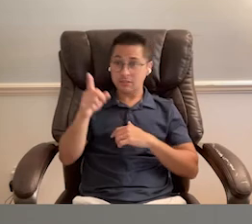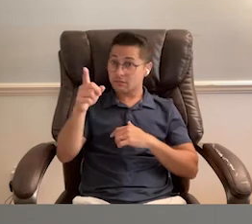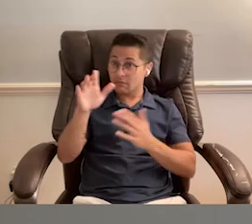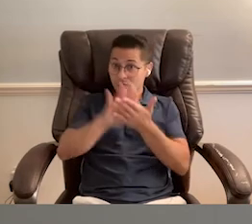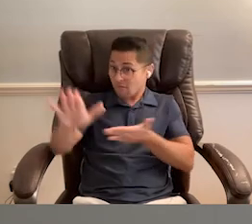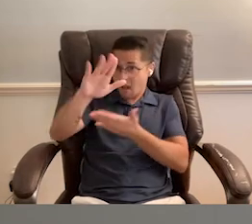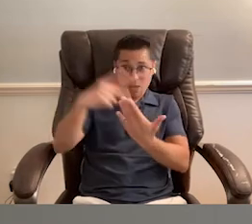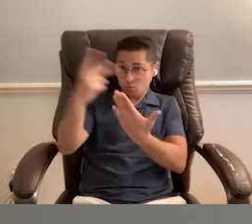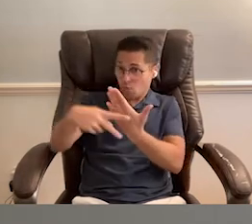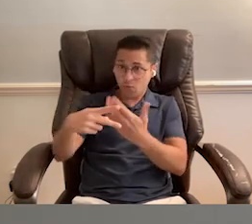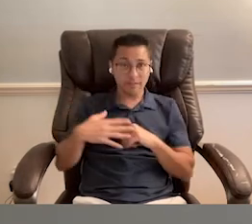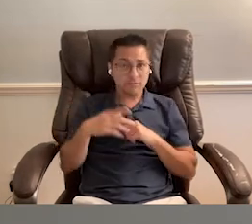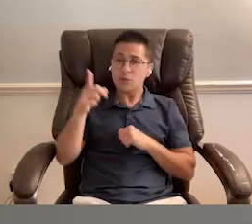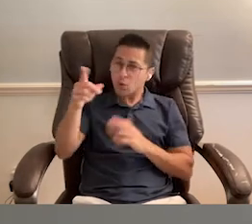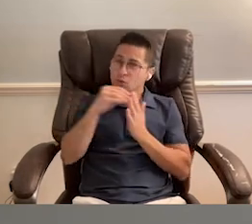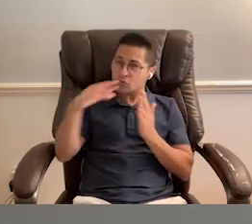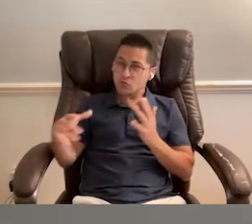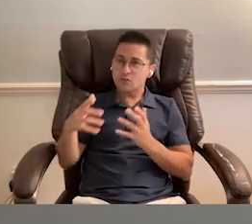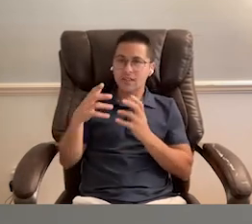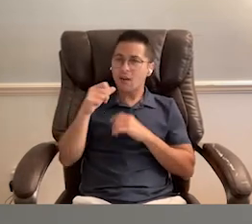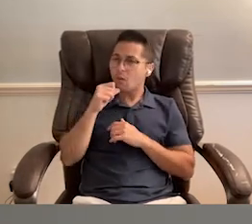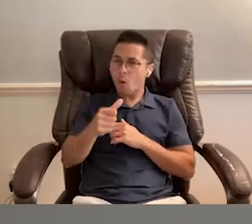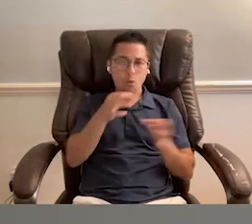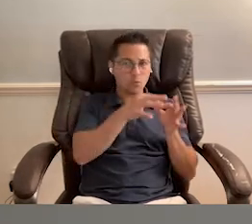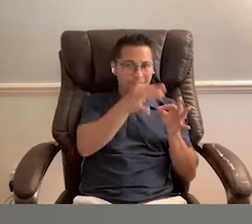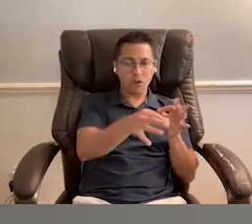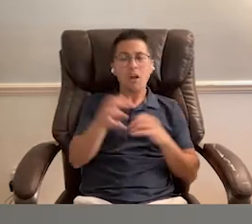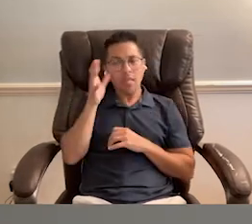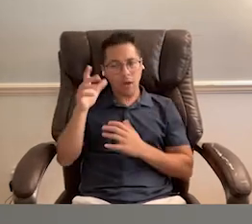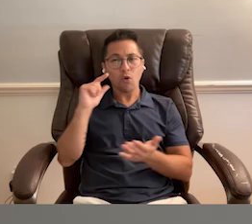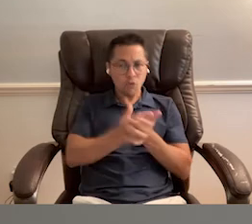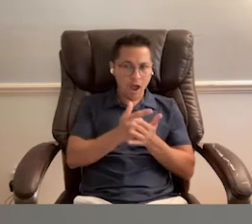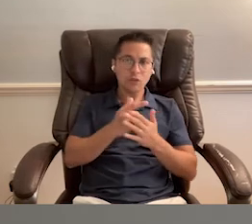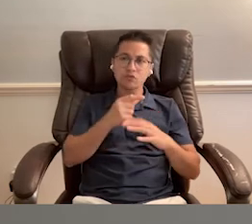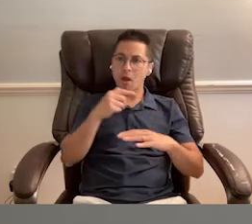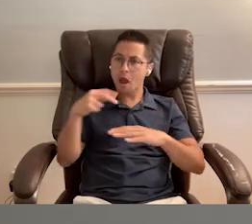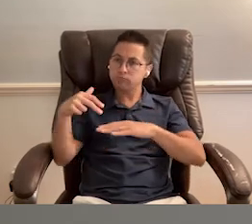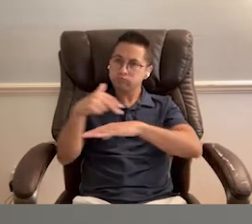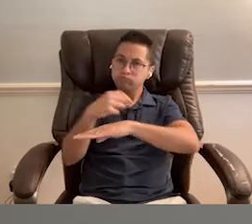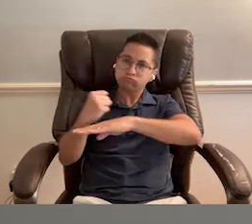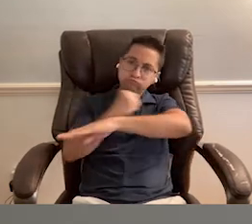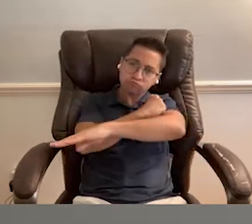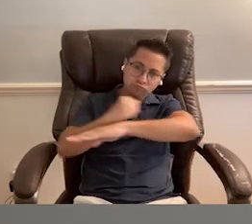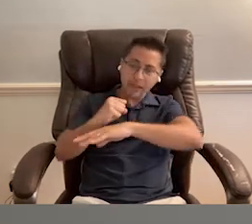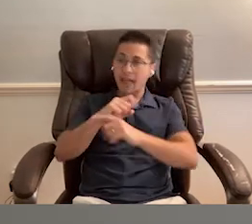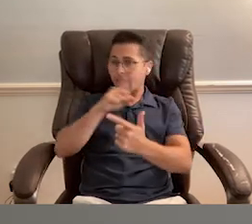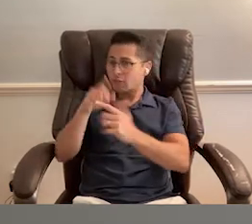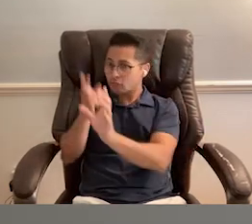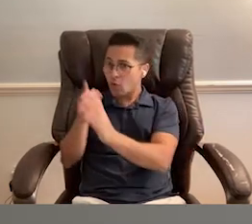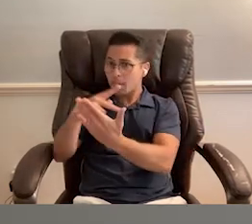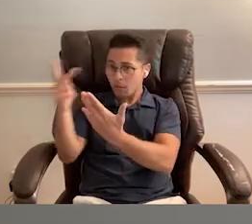college programs. So these are students that won't defer. They will graduate, walk across the stage, and can go to these programs. Some programs